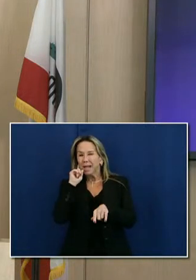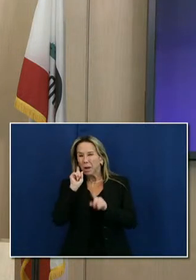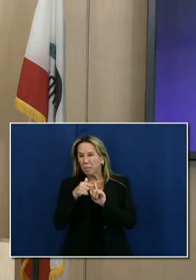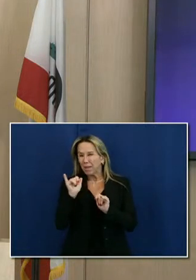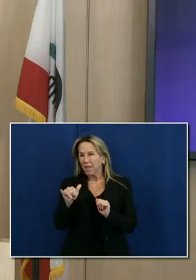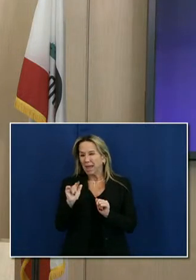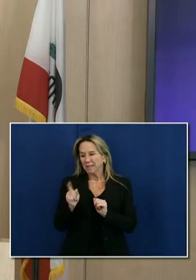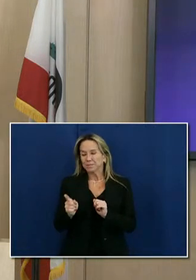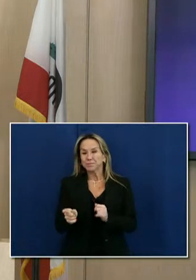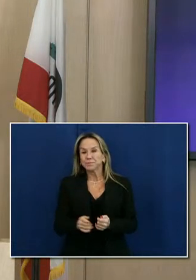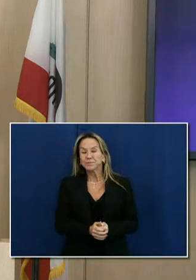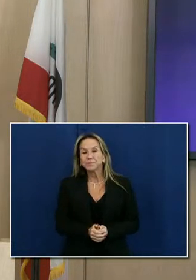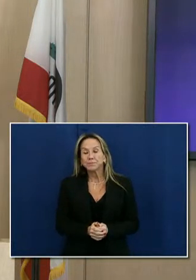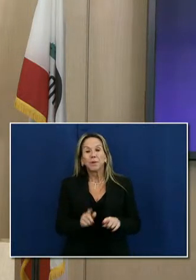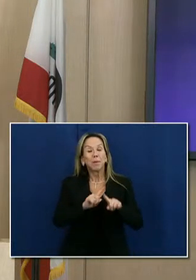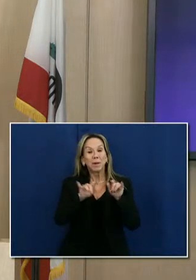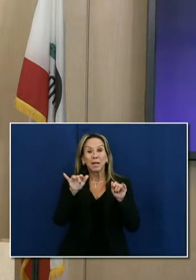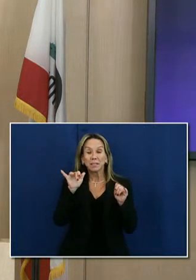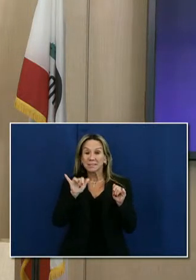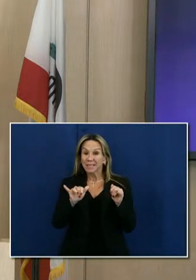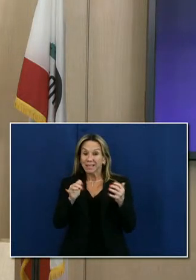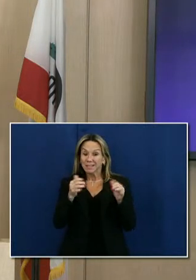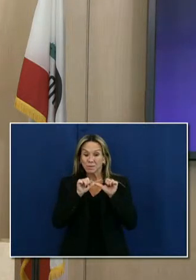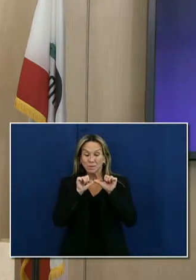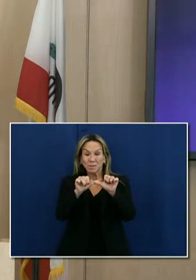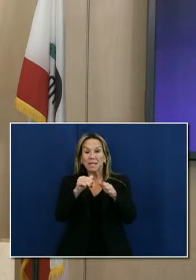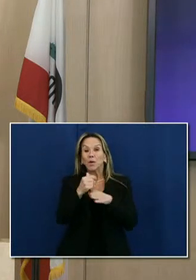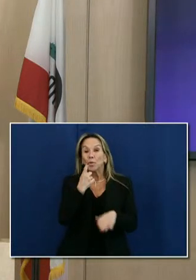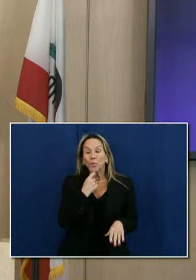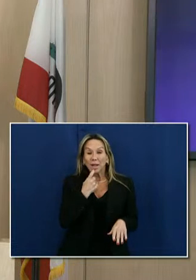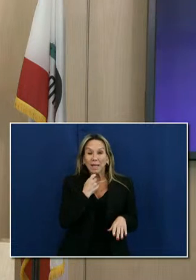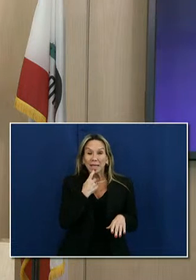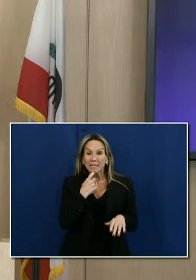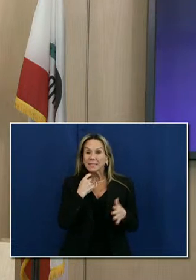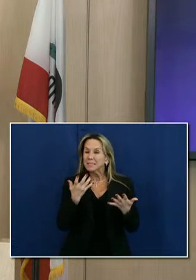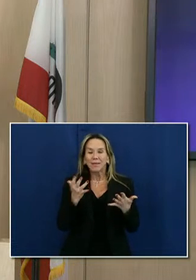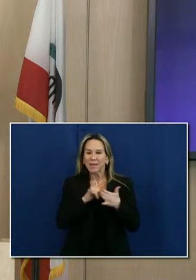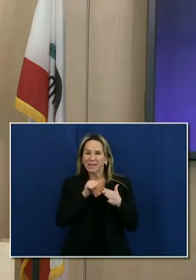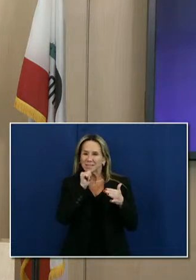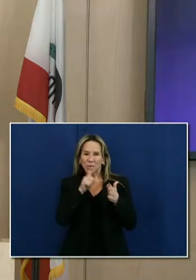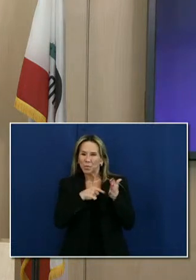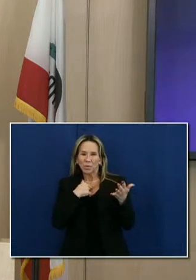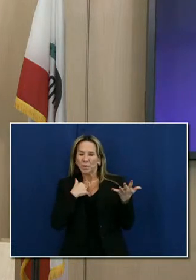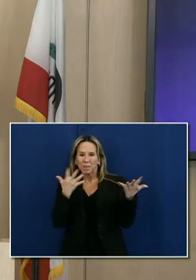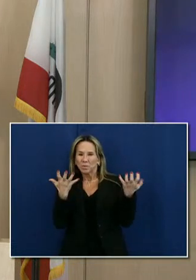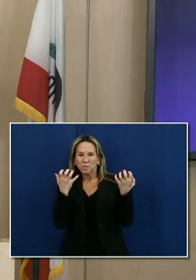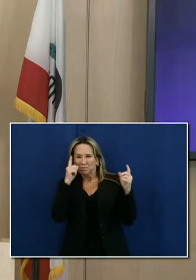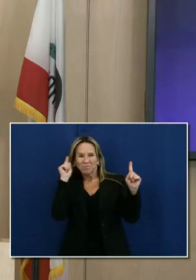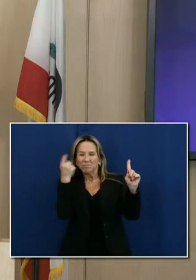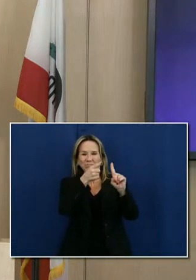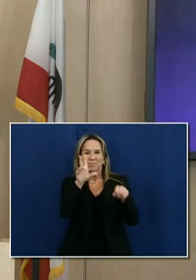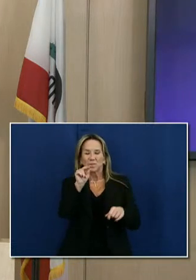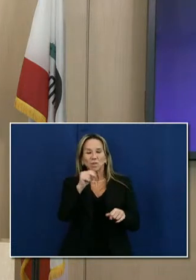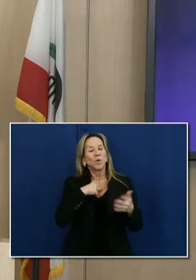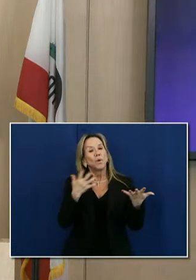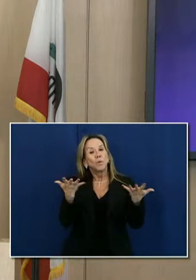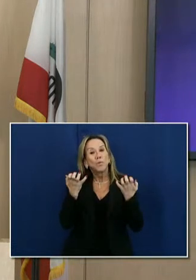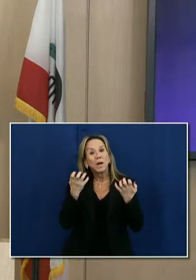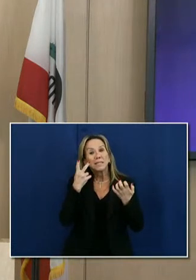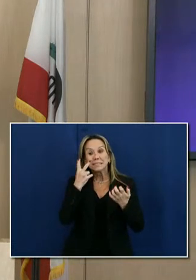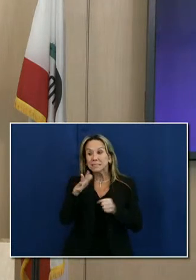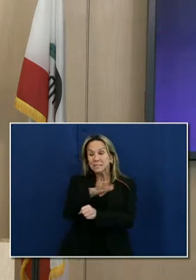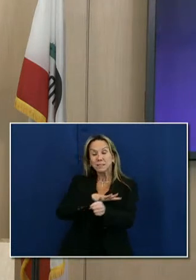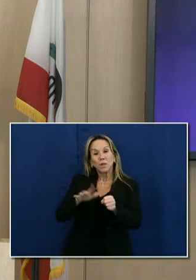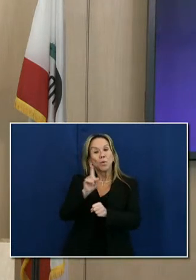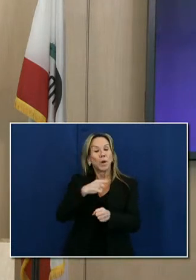minutes. But again, staying in the red is not our goal. Our goal is to improve our local